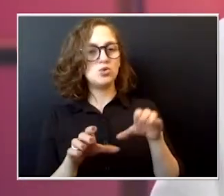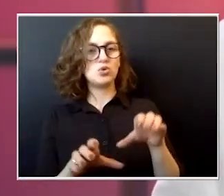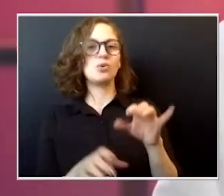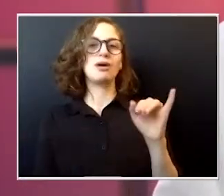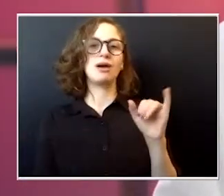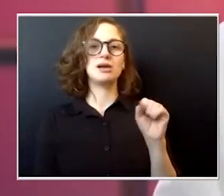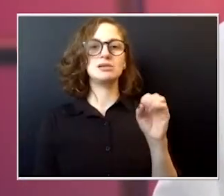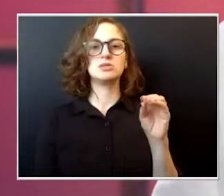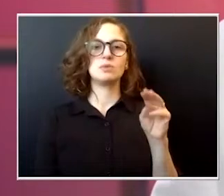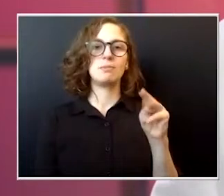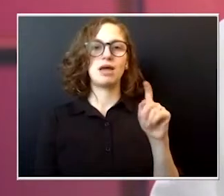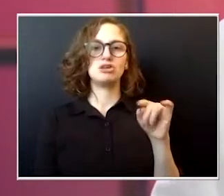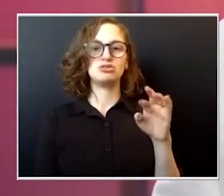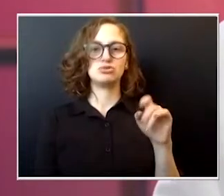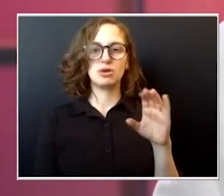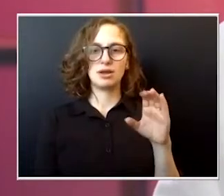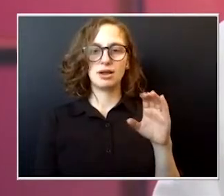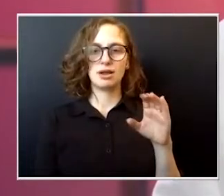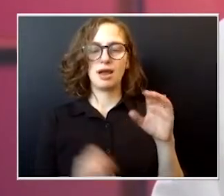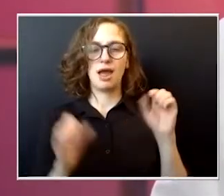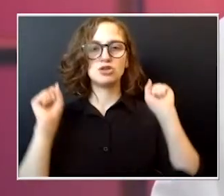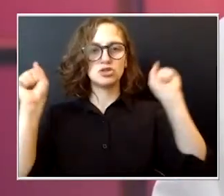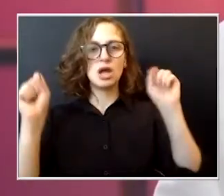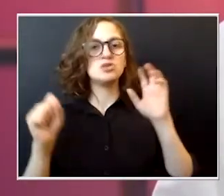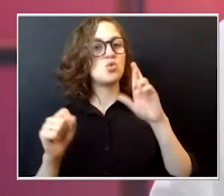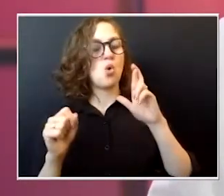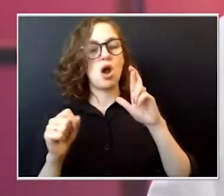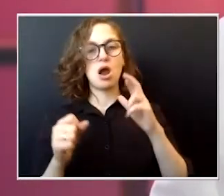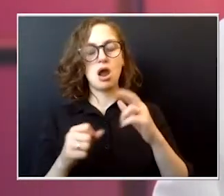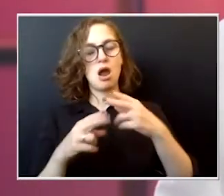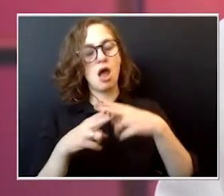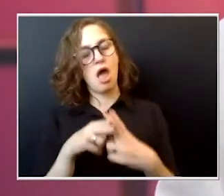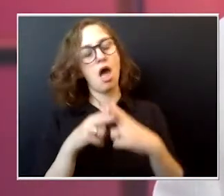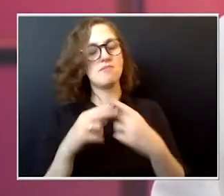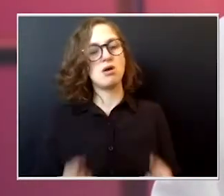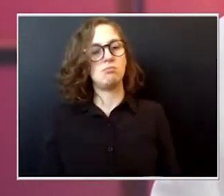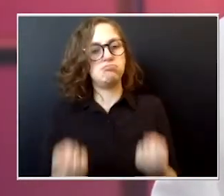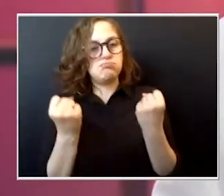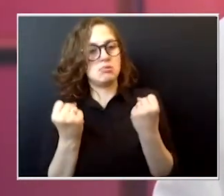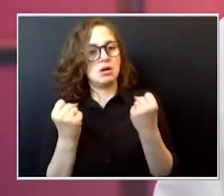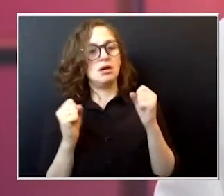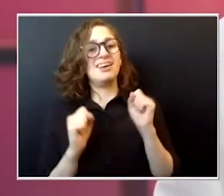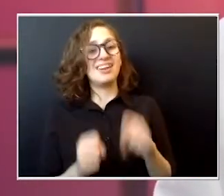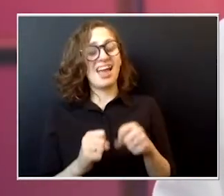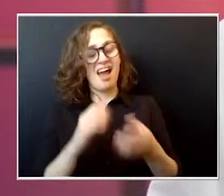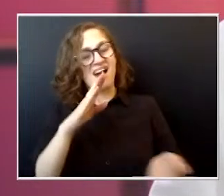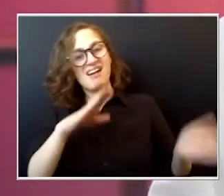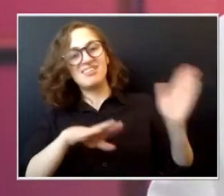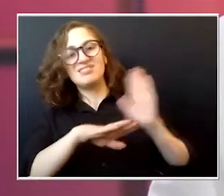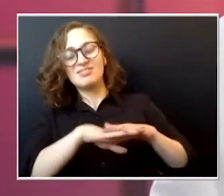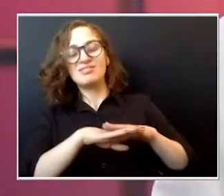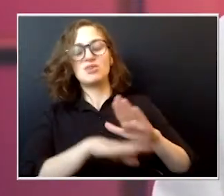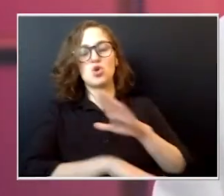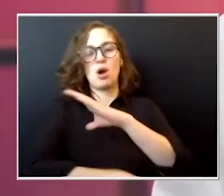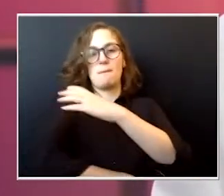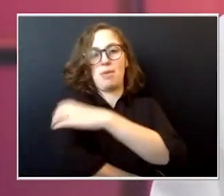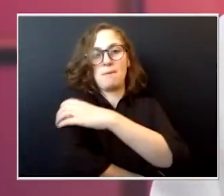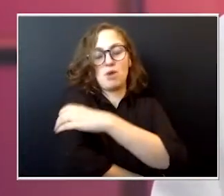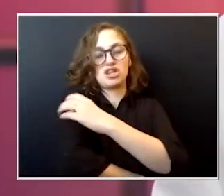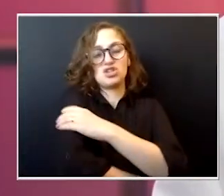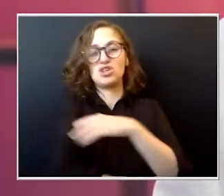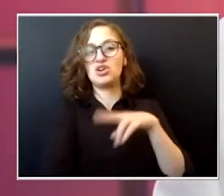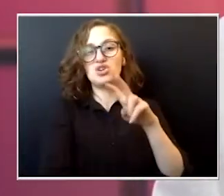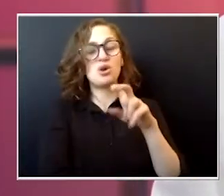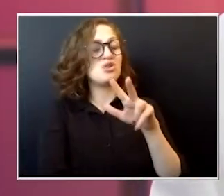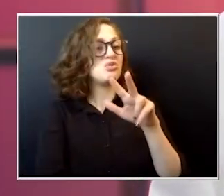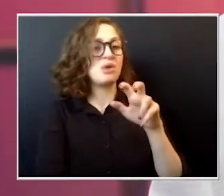heavy weightlifting, you can raise your blood pressure acutely to 200 or even 300 millimeters of mercury, which puts you at risk for an aortic complication.